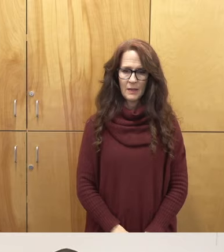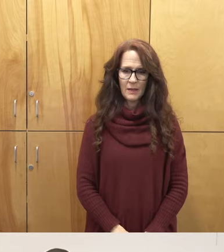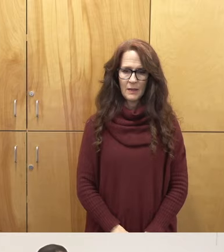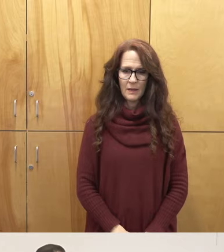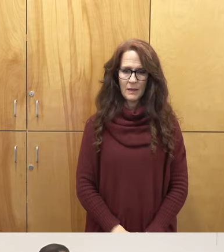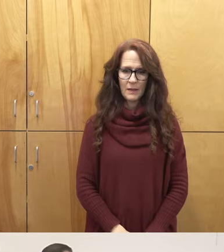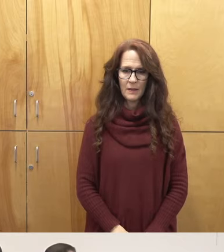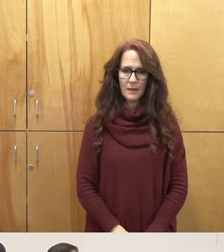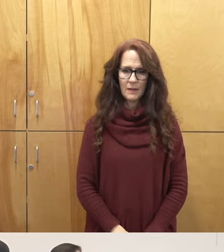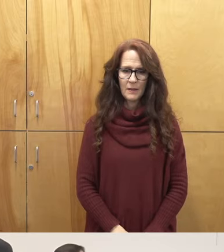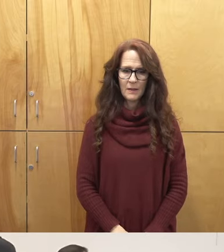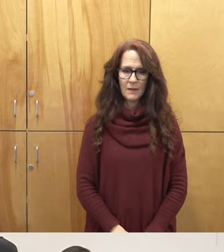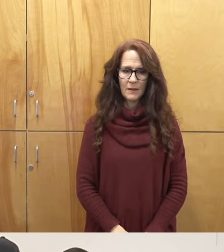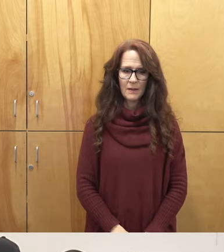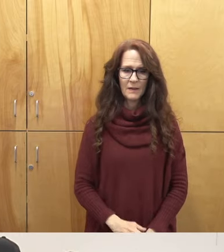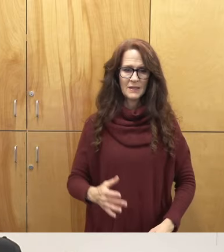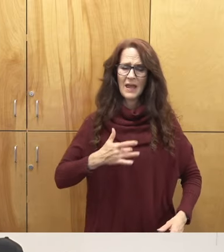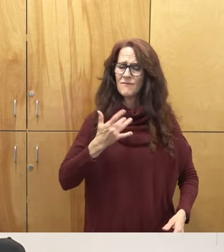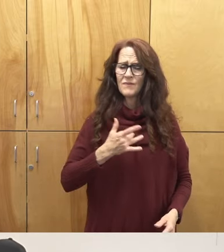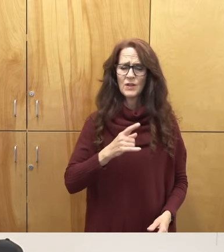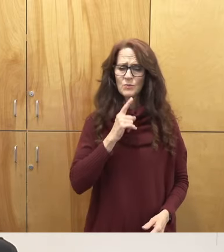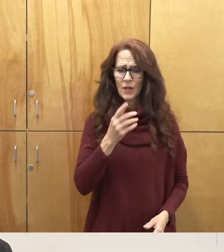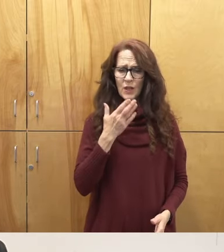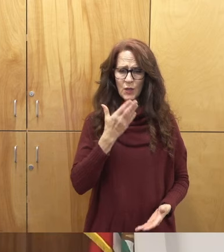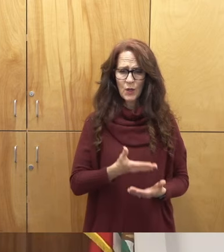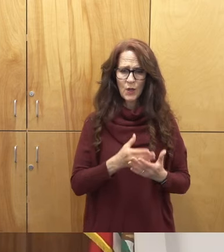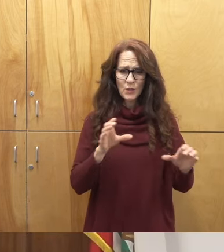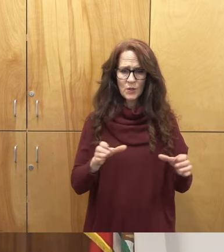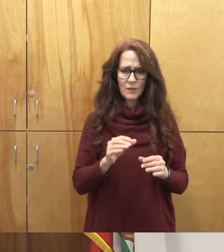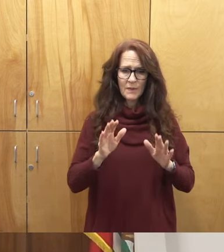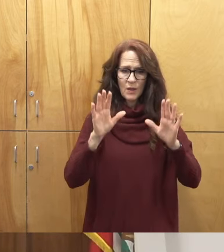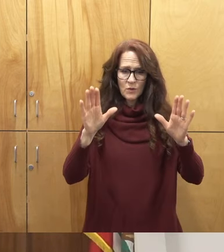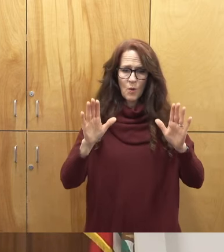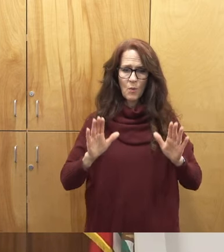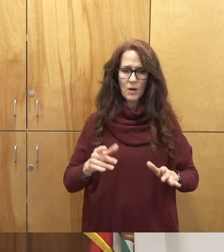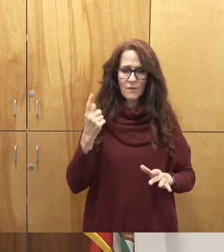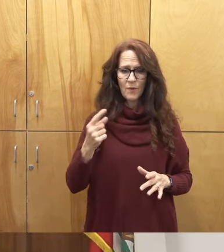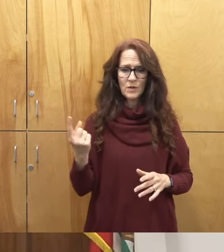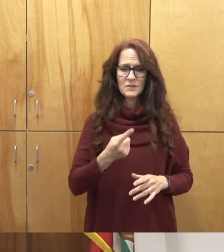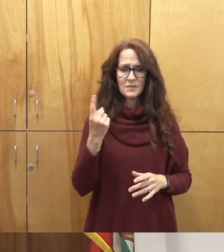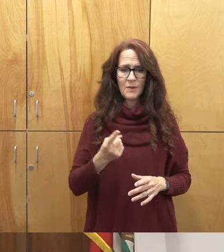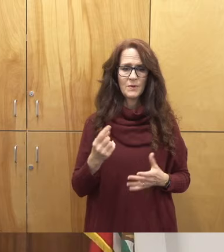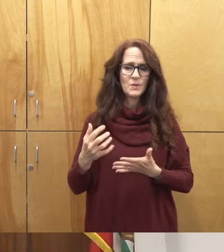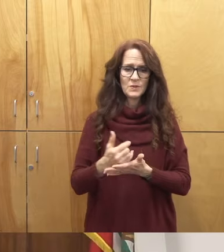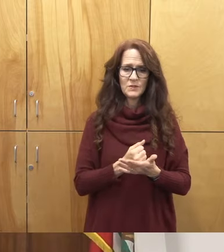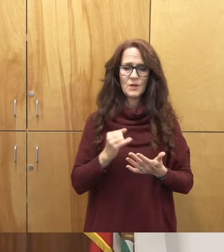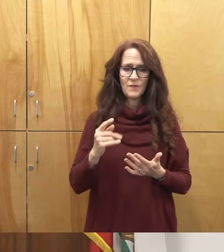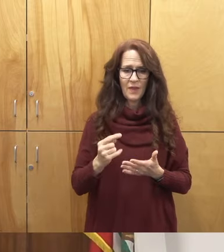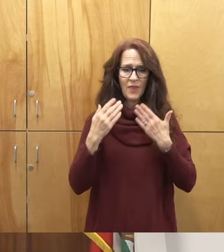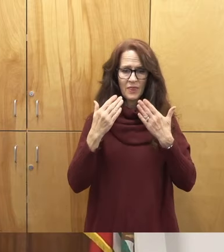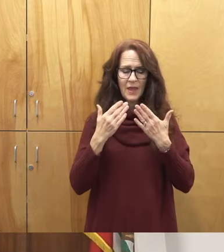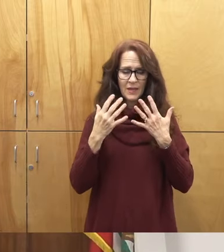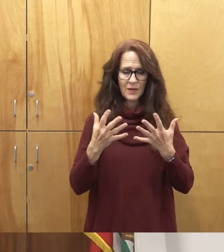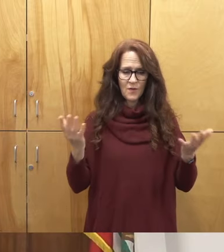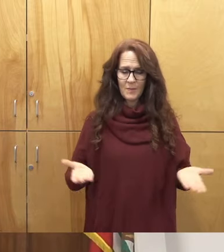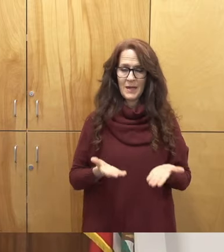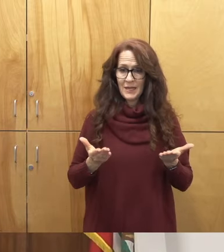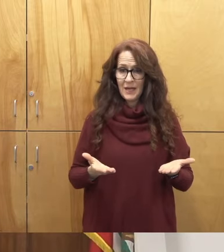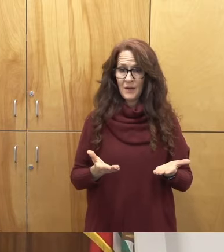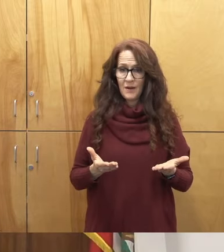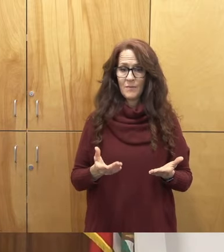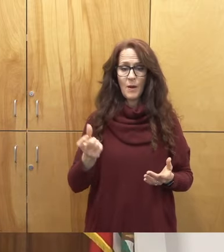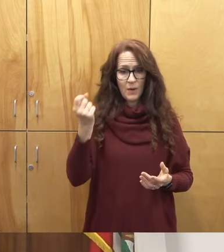I have to say, it feels really good to do something so wonderful for somebody so deserving. So thank you for being here. But